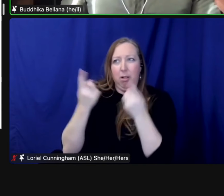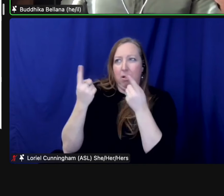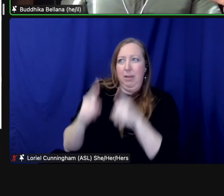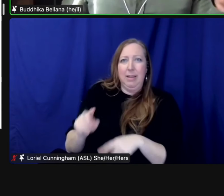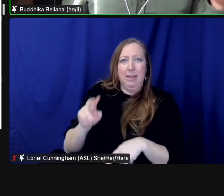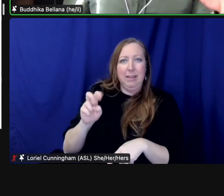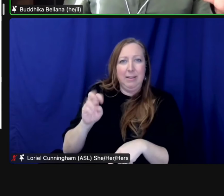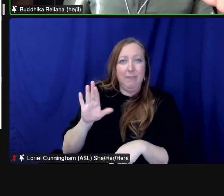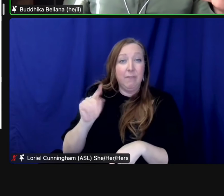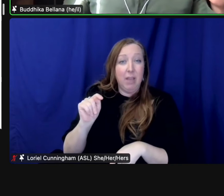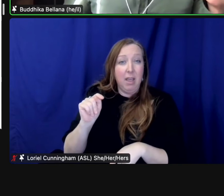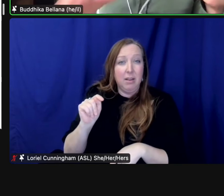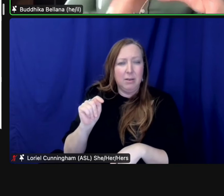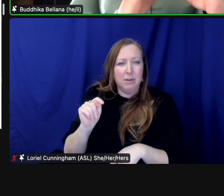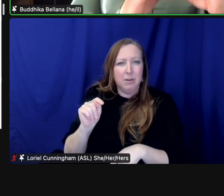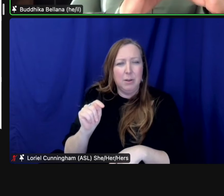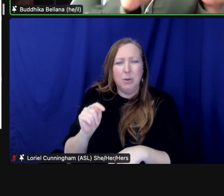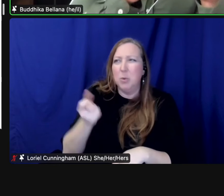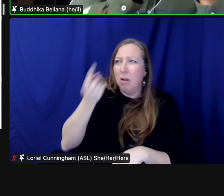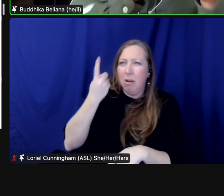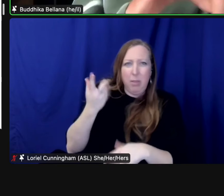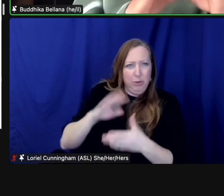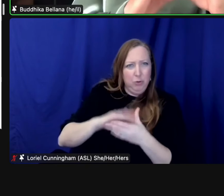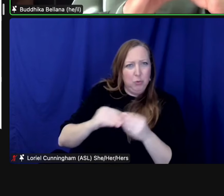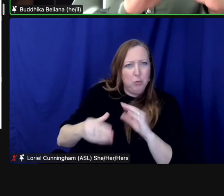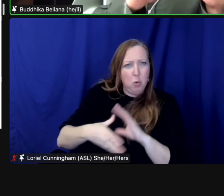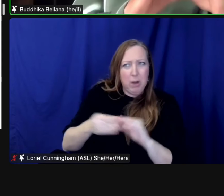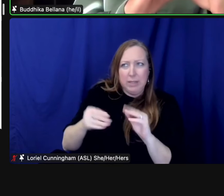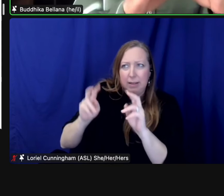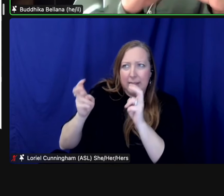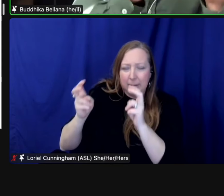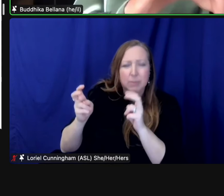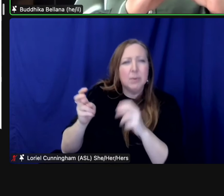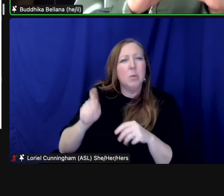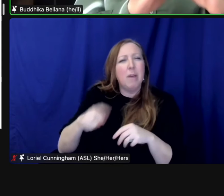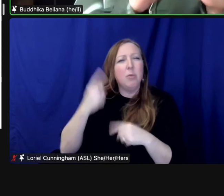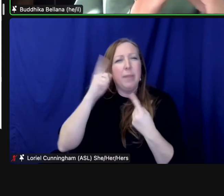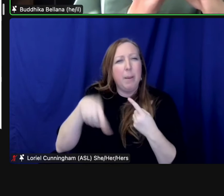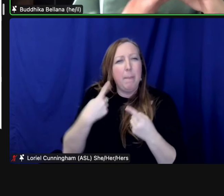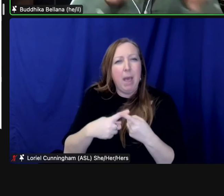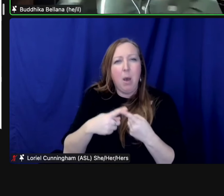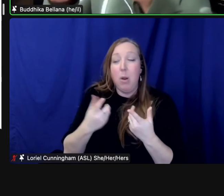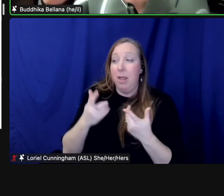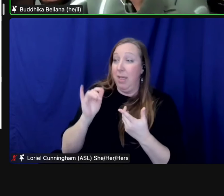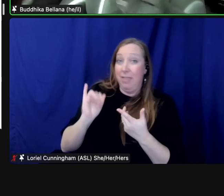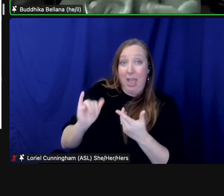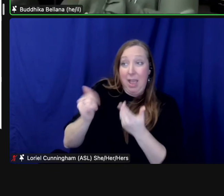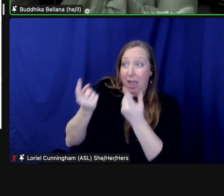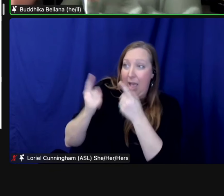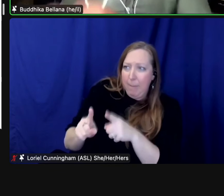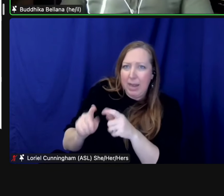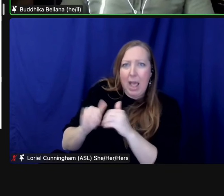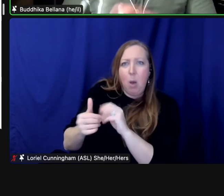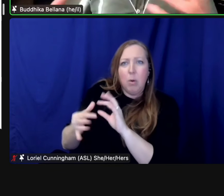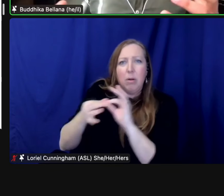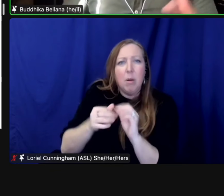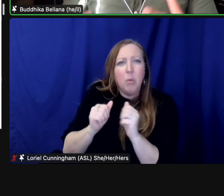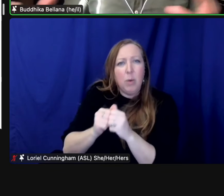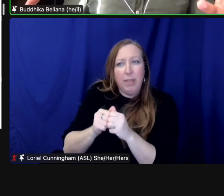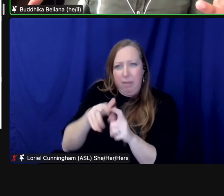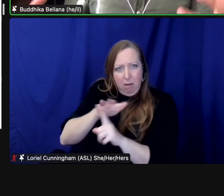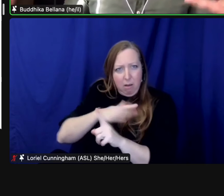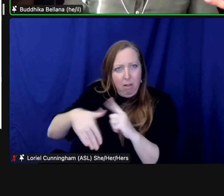what the story is about, you have to think about not just what a given event means, but how it relates to other events in the story.